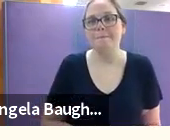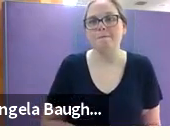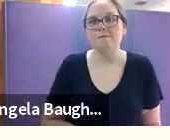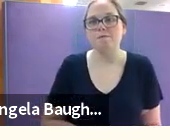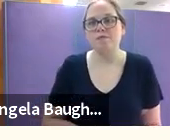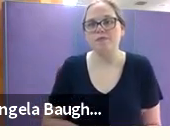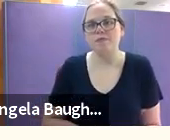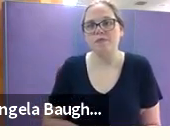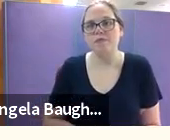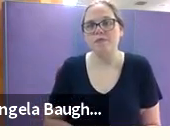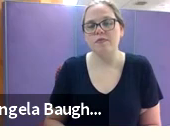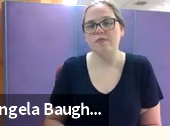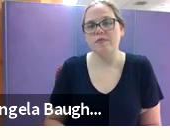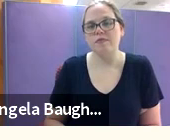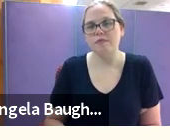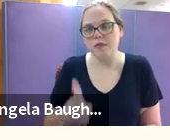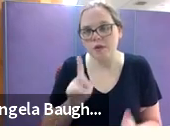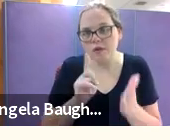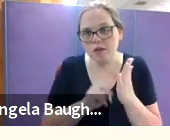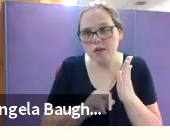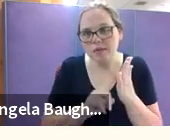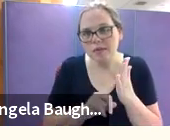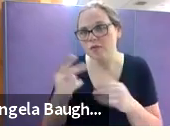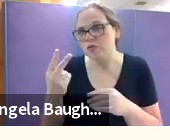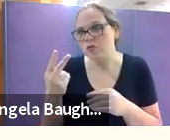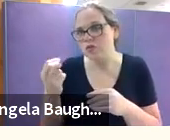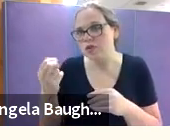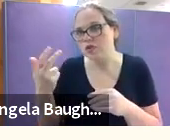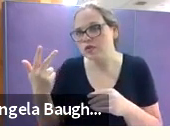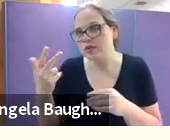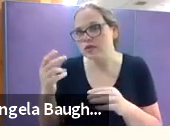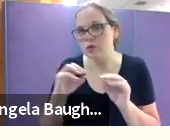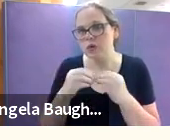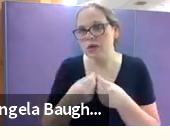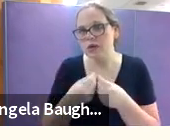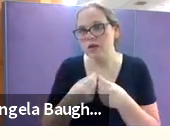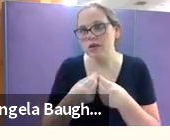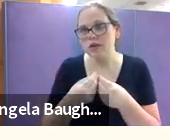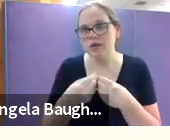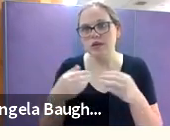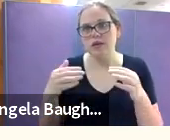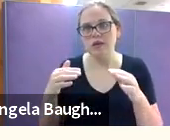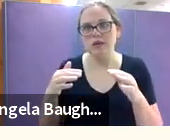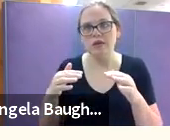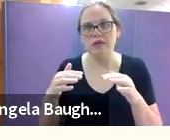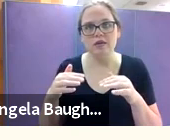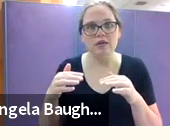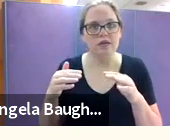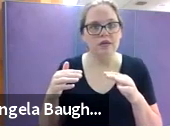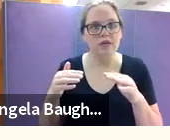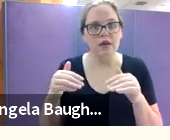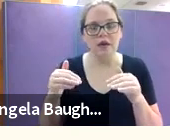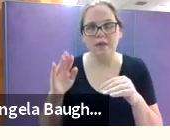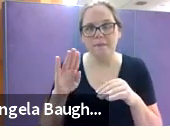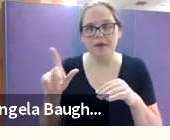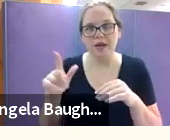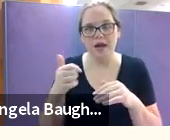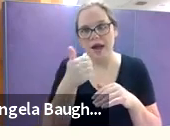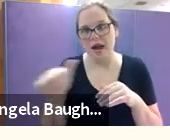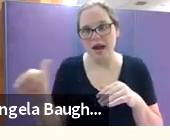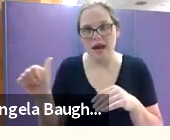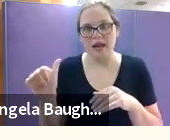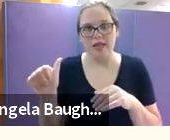I'm seeing about maybe 2 or 3 organizations that haven't billed any lettuce. One haven't billed any